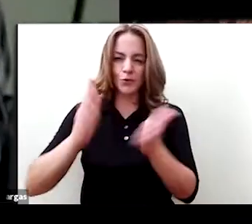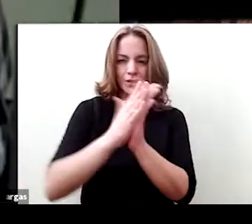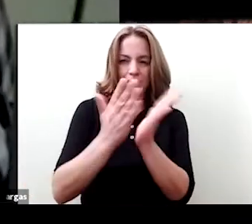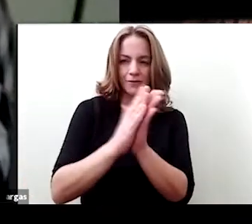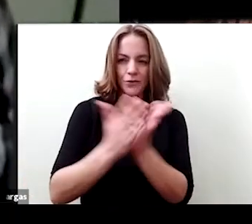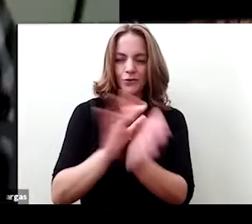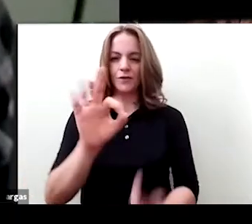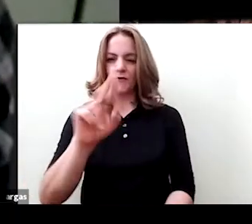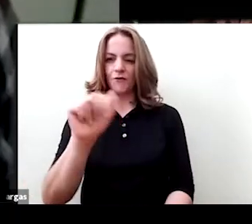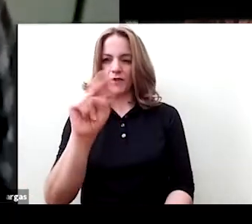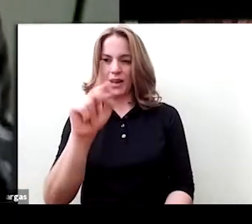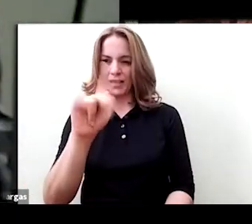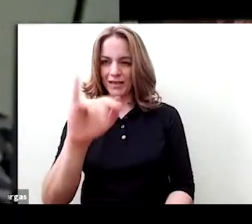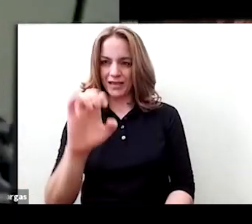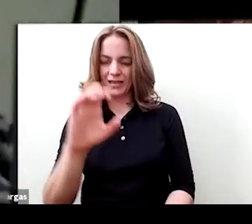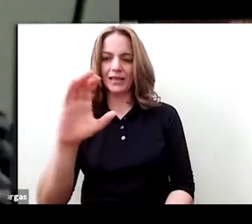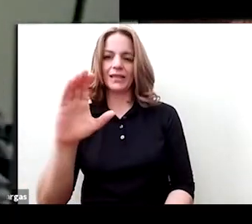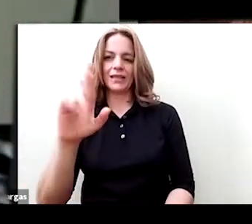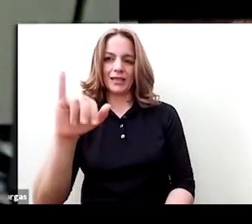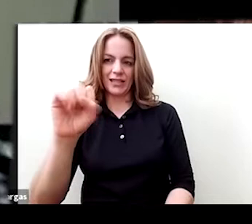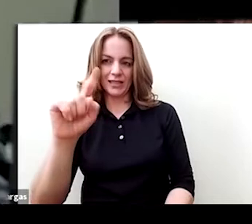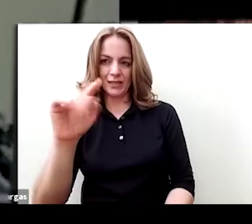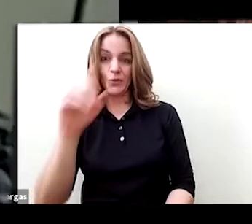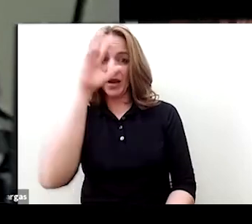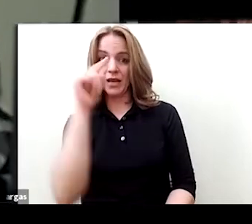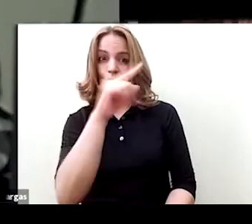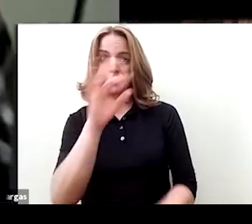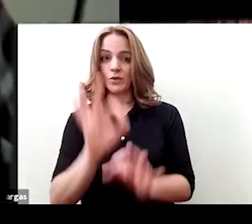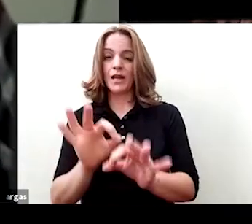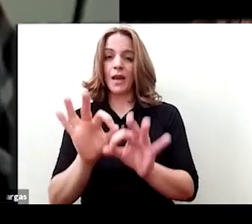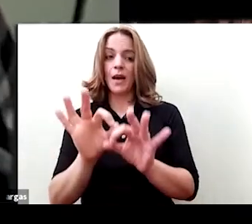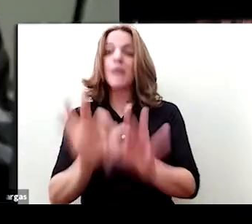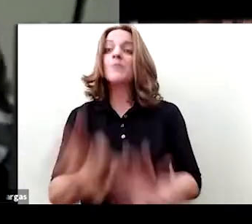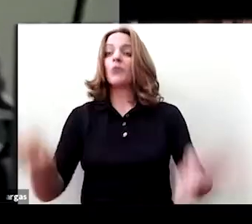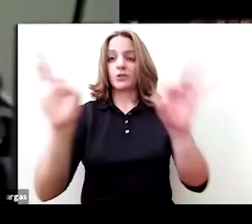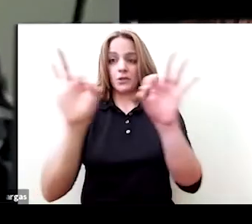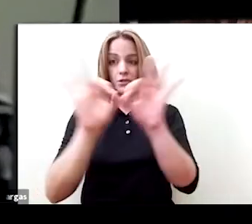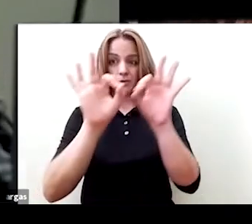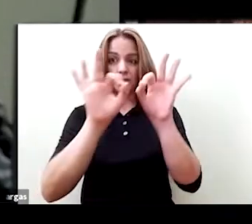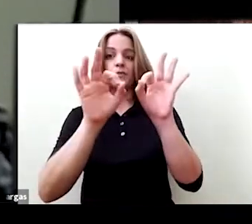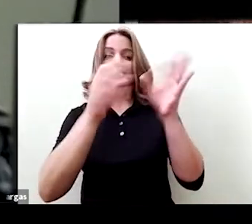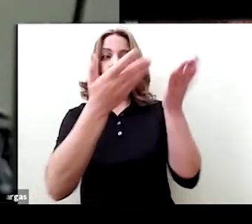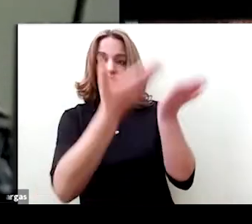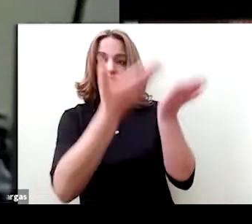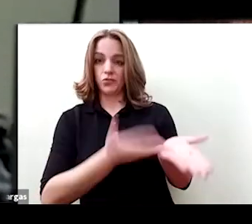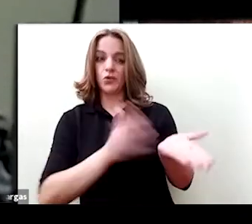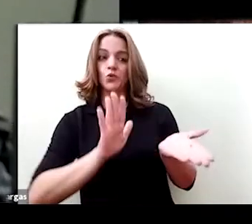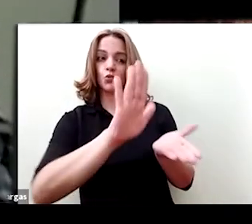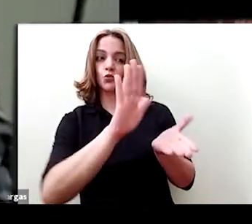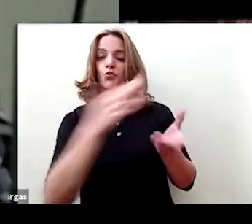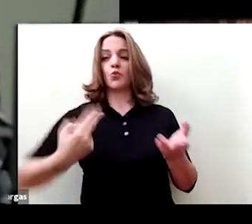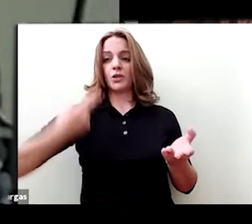He's an important person, seminal individual in the history of East Harlem, and also in the media.